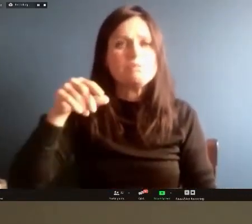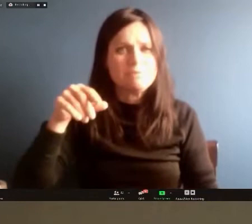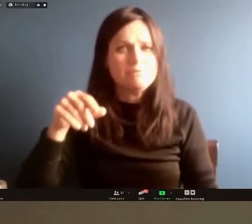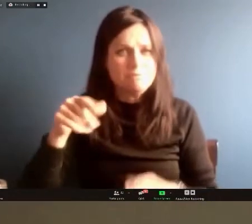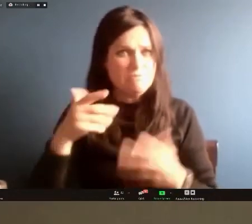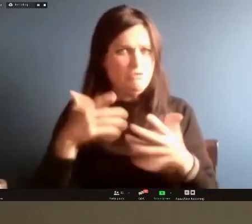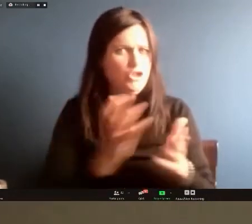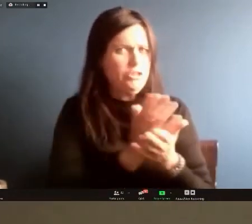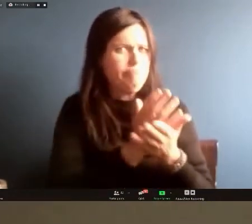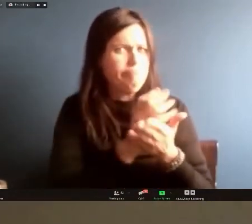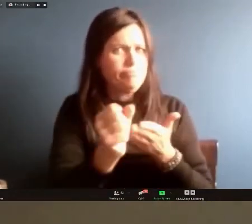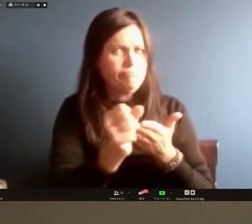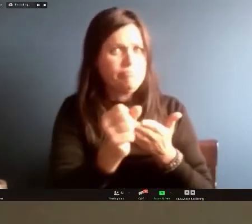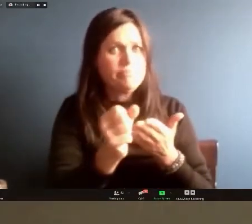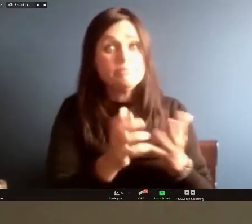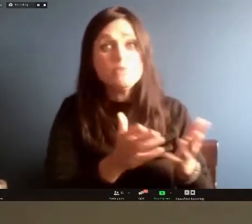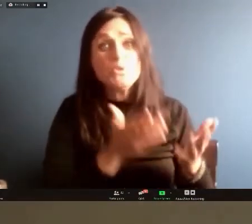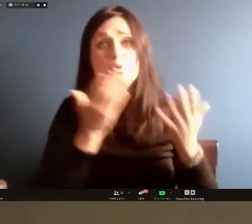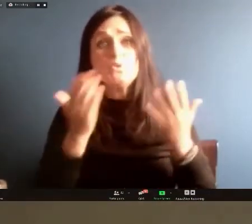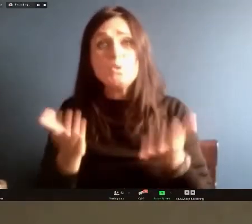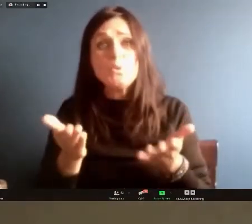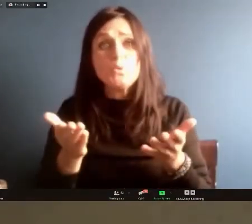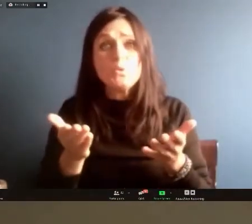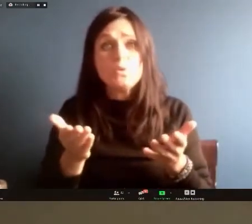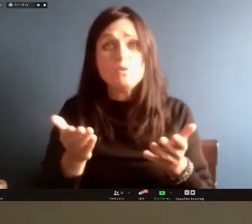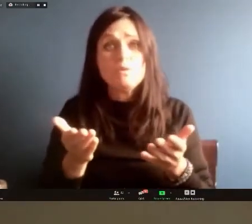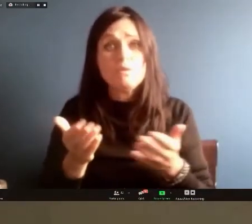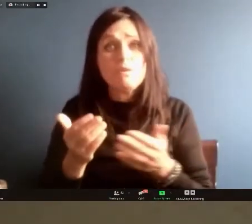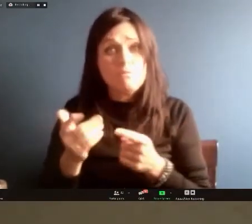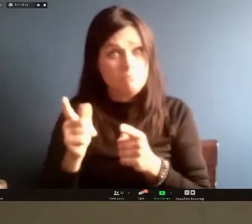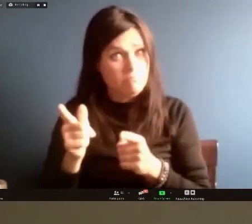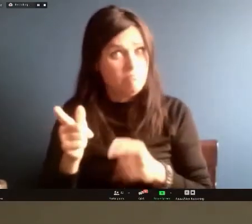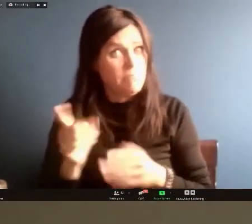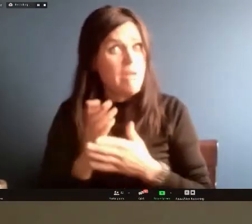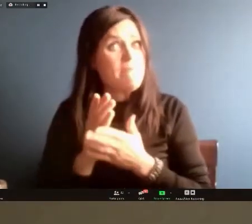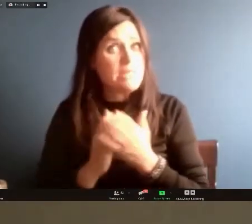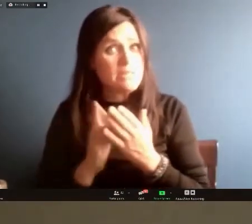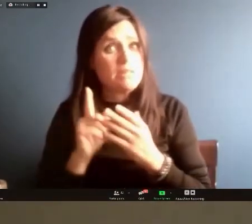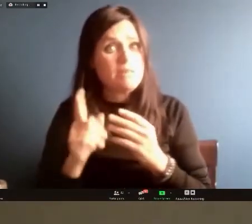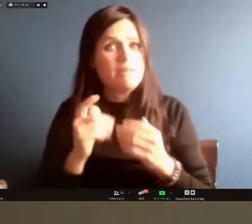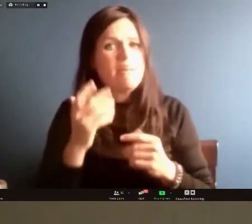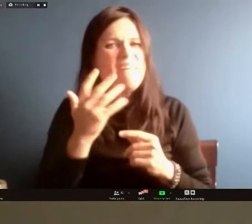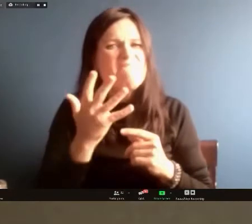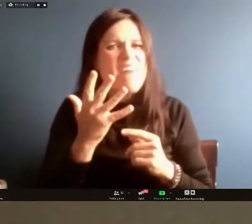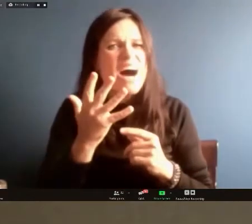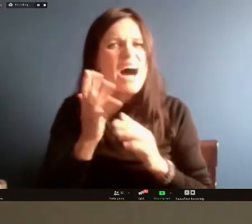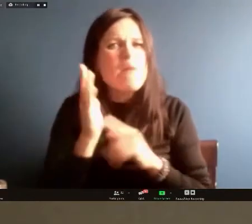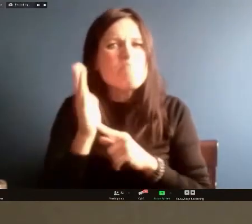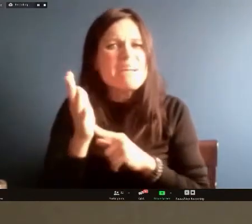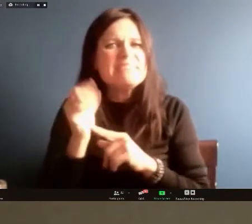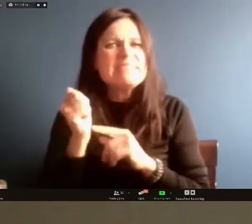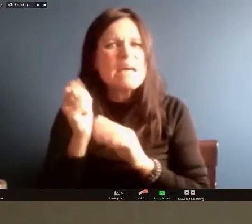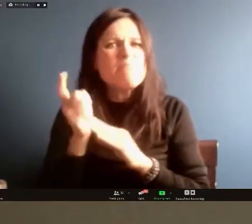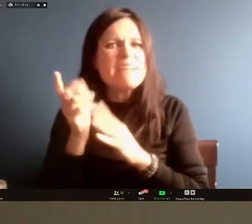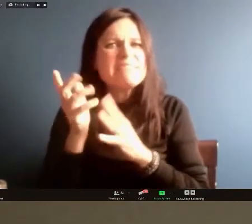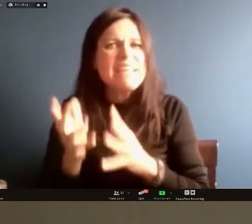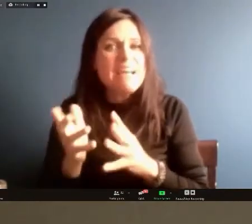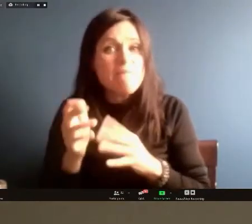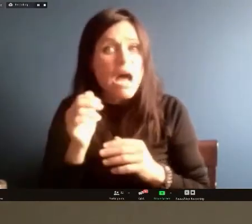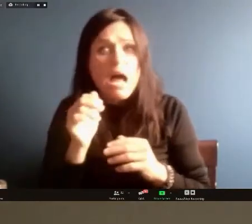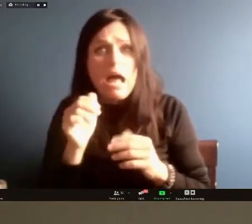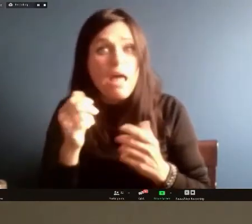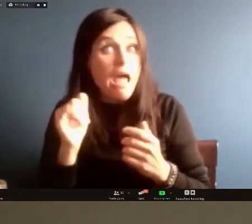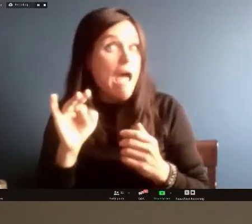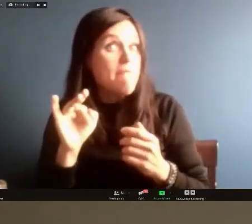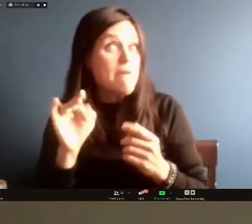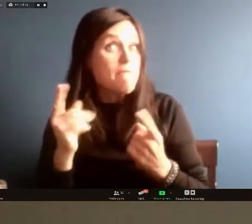here. So we've got about 5-10 minutes. If anyone else has questions, feel free to